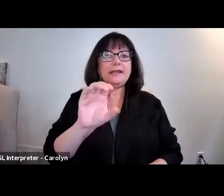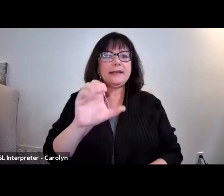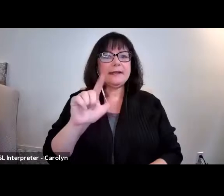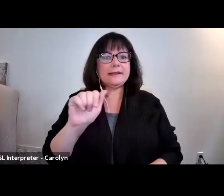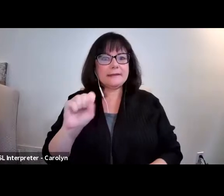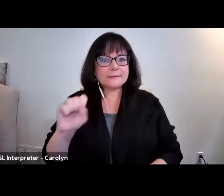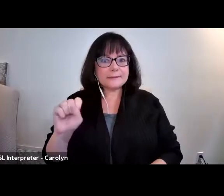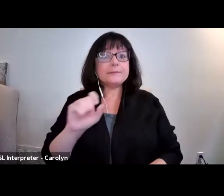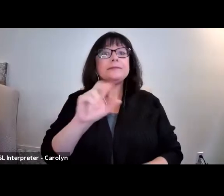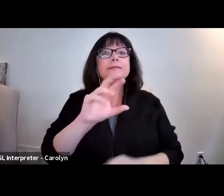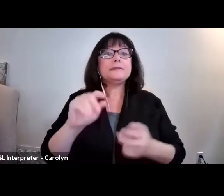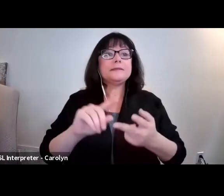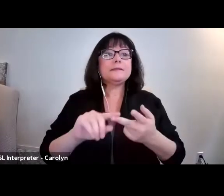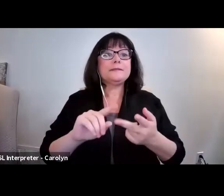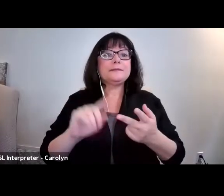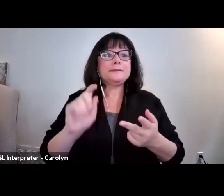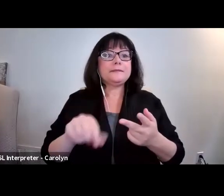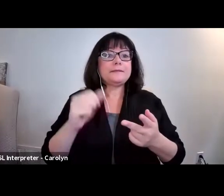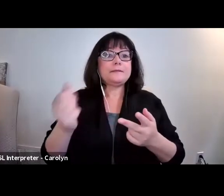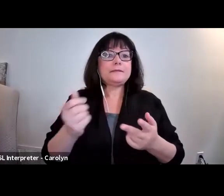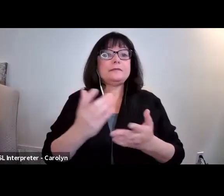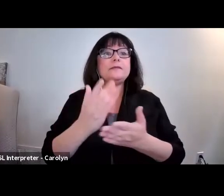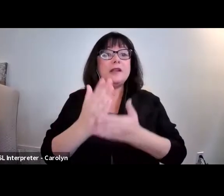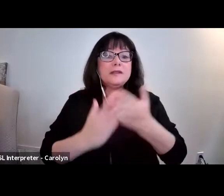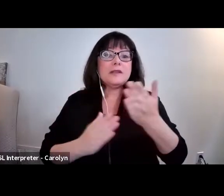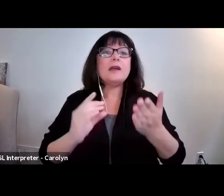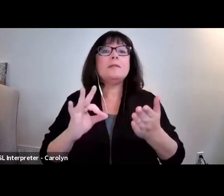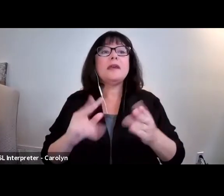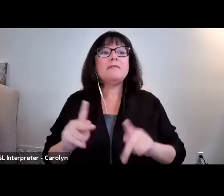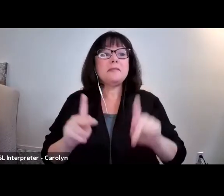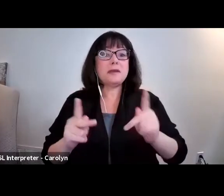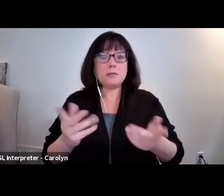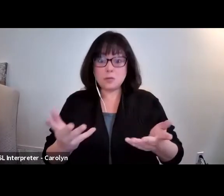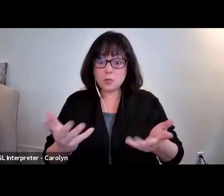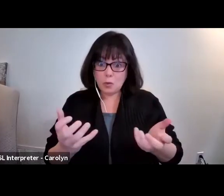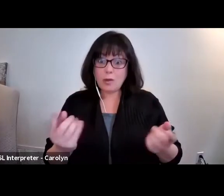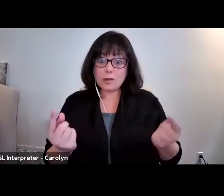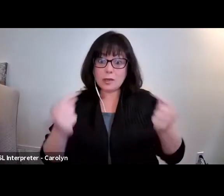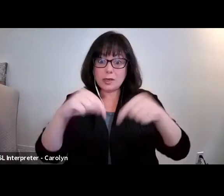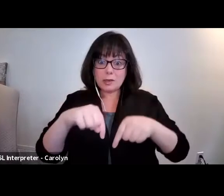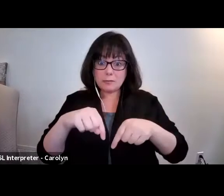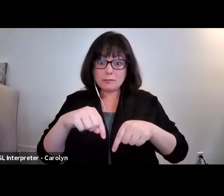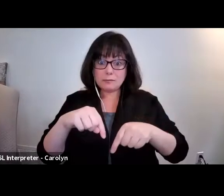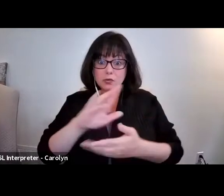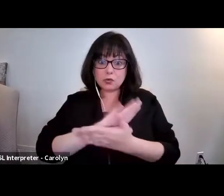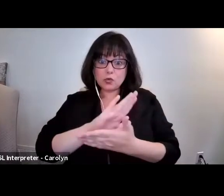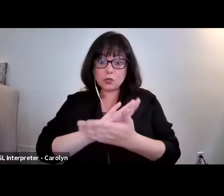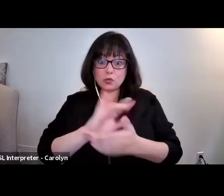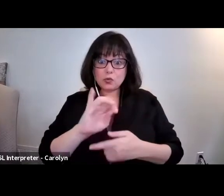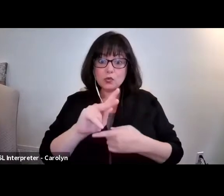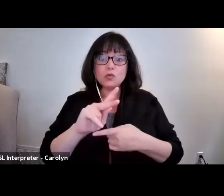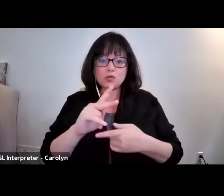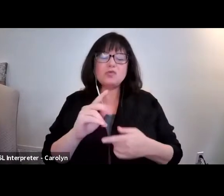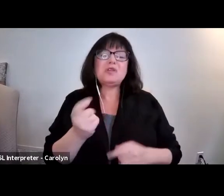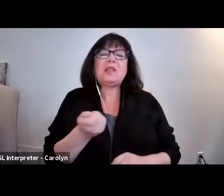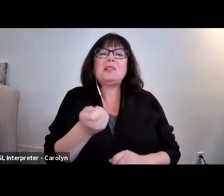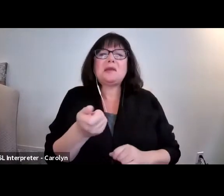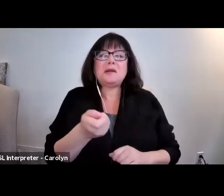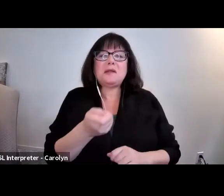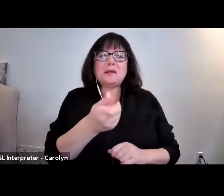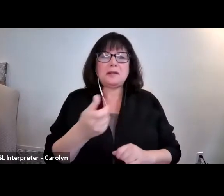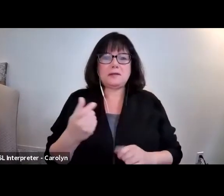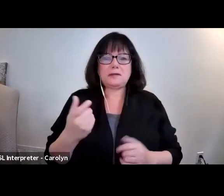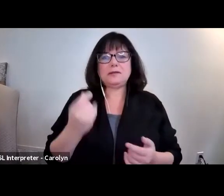some voluntary in-person activities on the campuses. Importantly, our research continues both